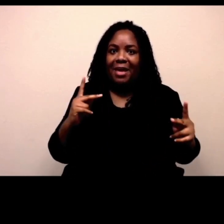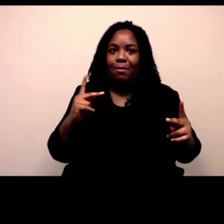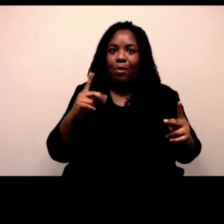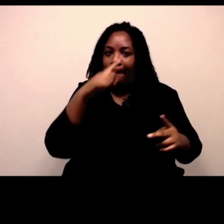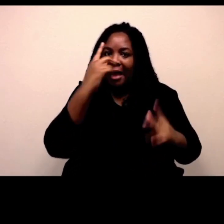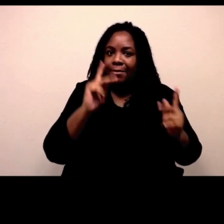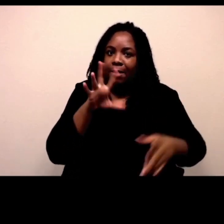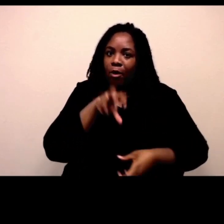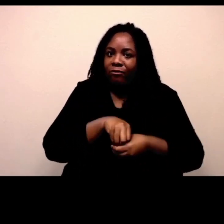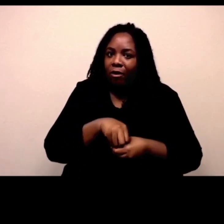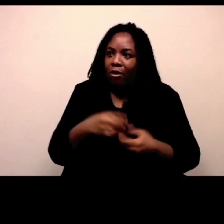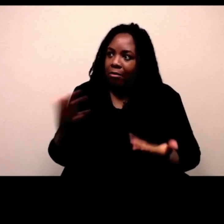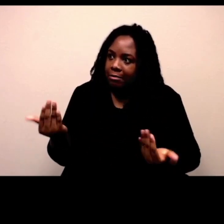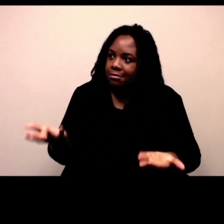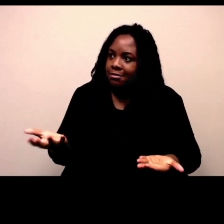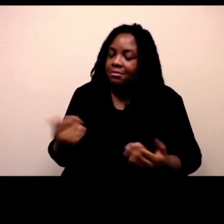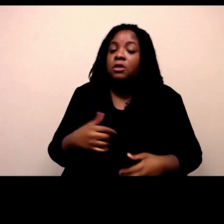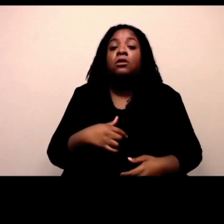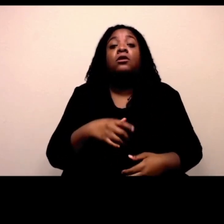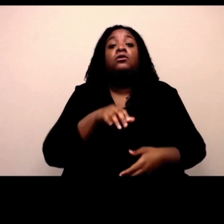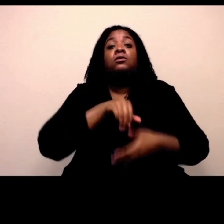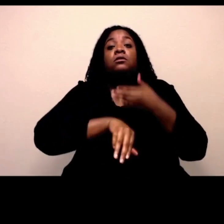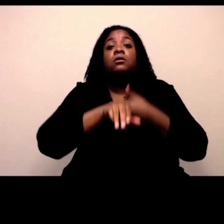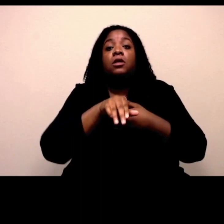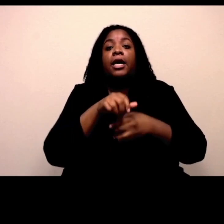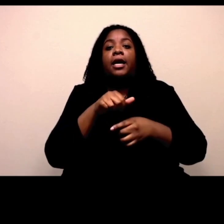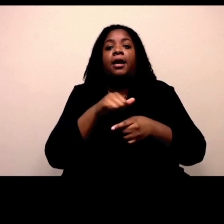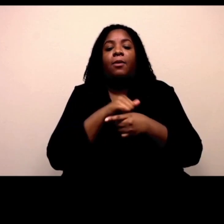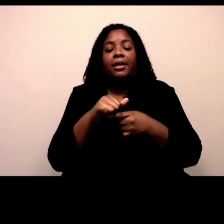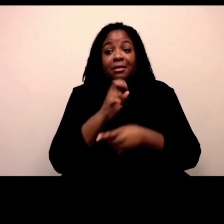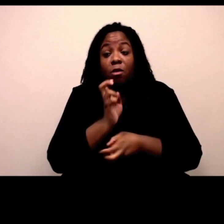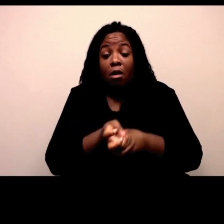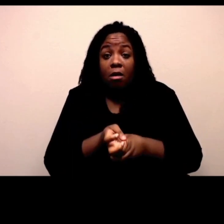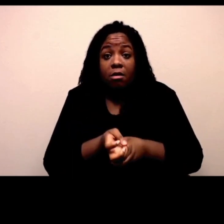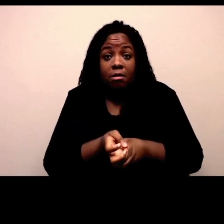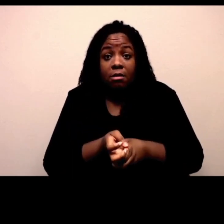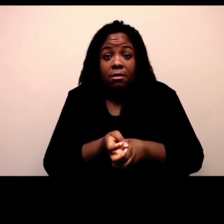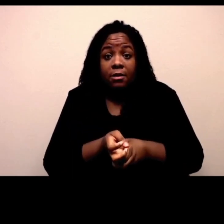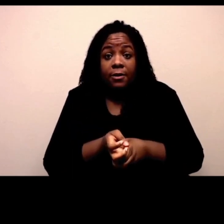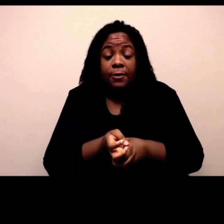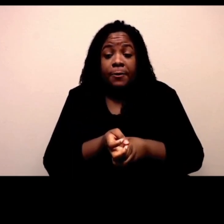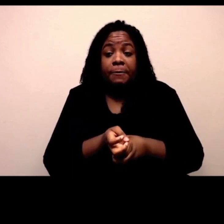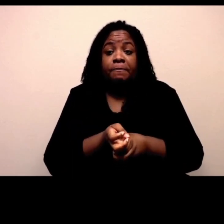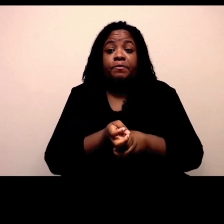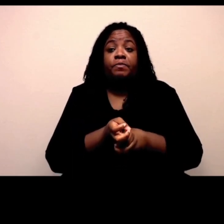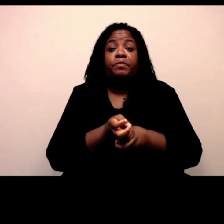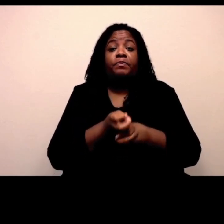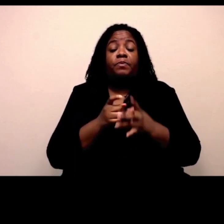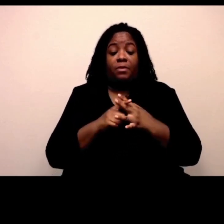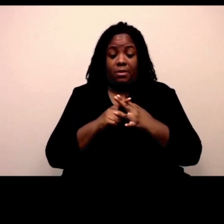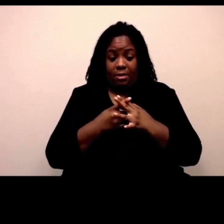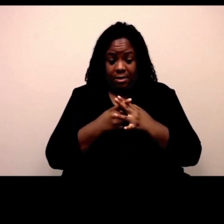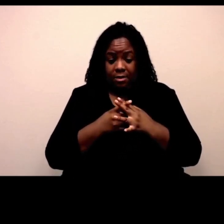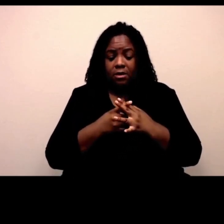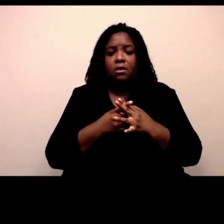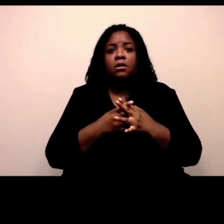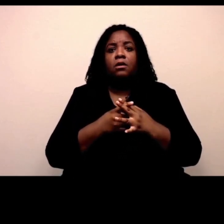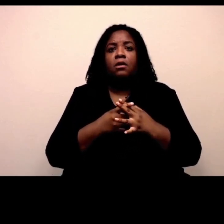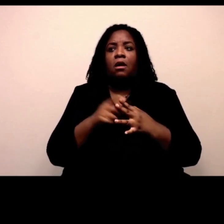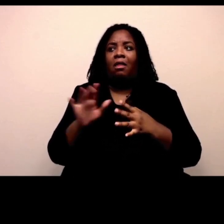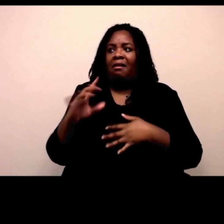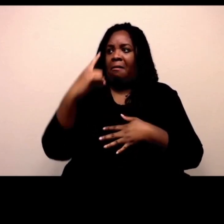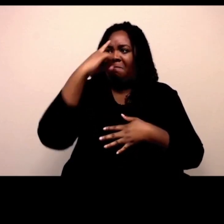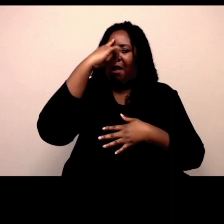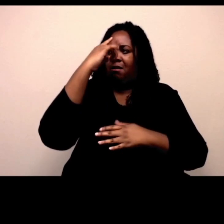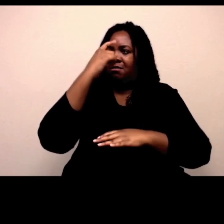into practices that was hard in the beginning, really getting their mindset